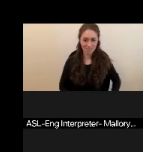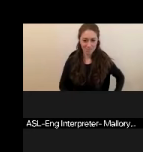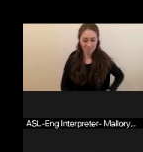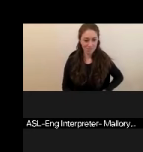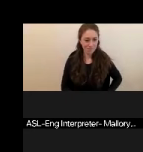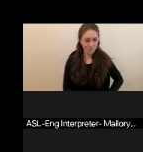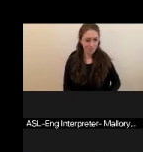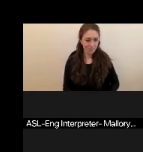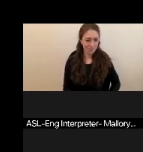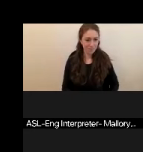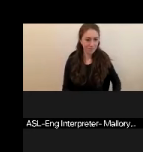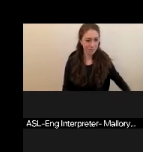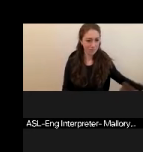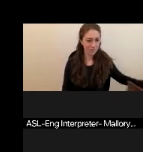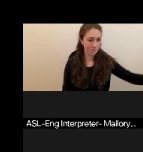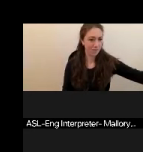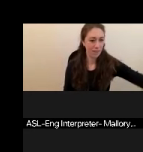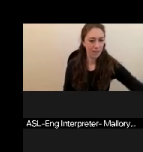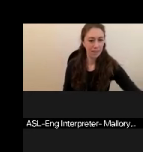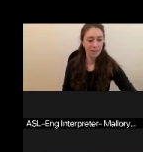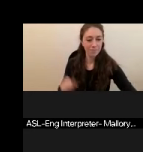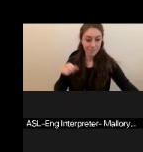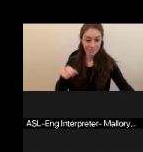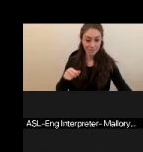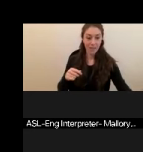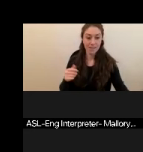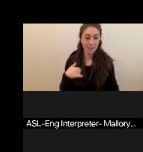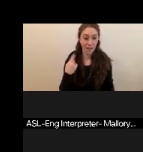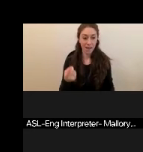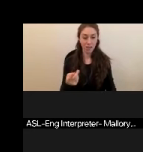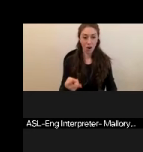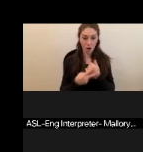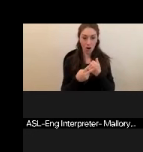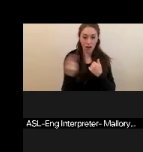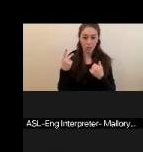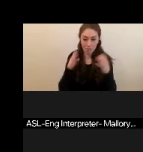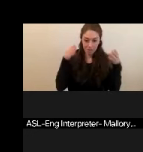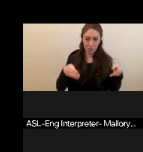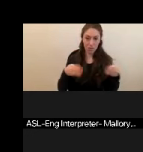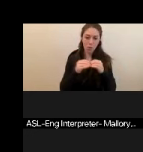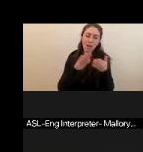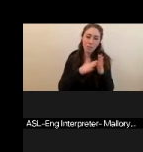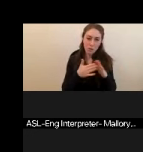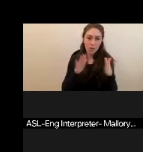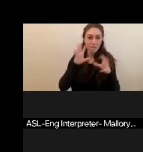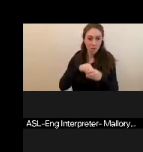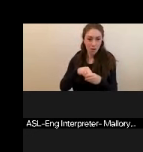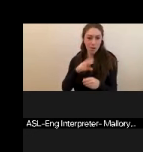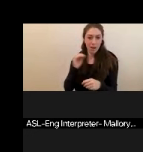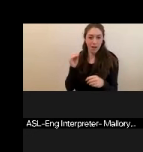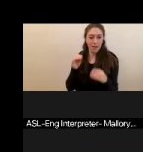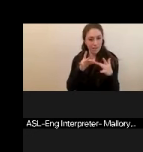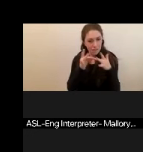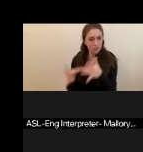And so, yeah, through the archive, we've been focusing on just more community involvement and stewarding of